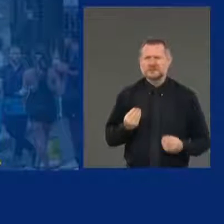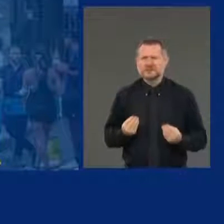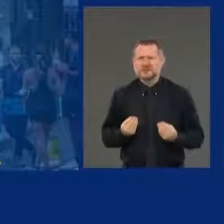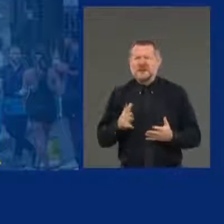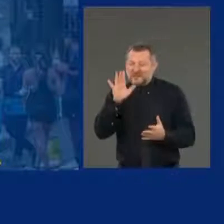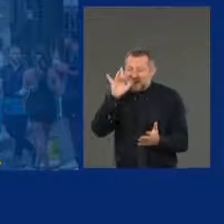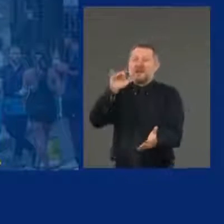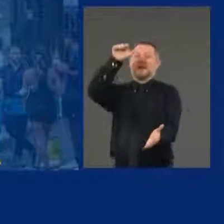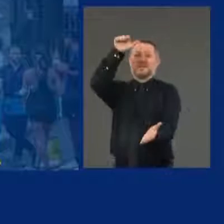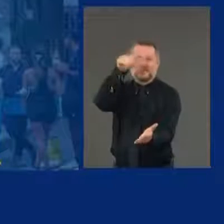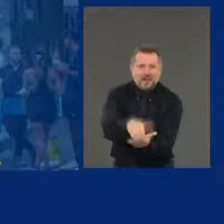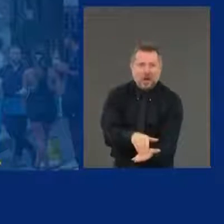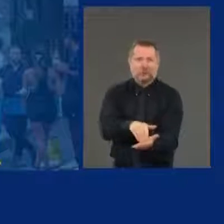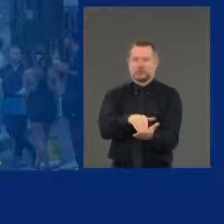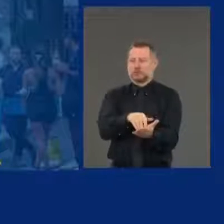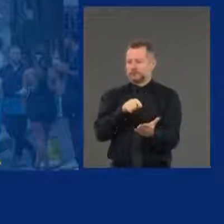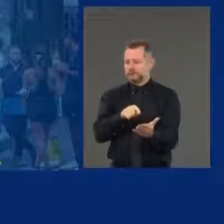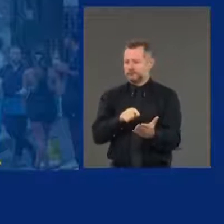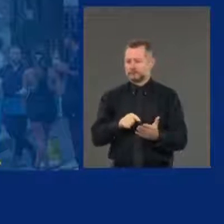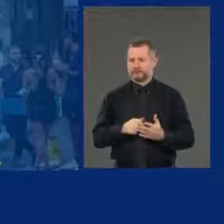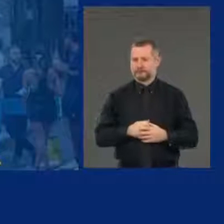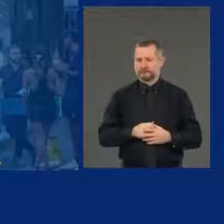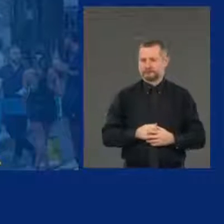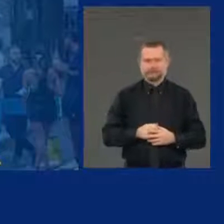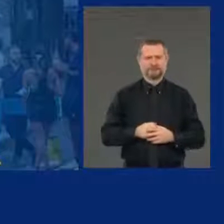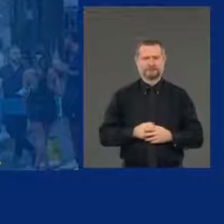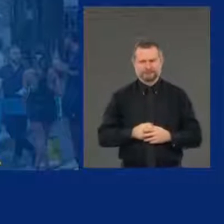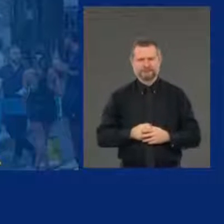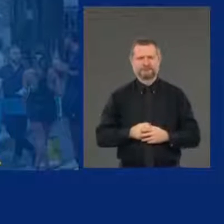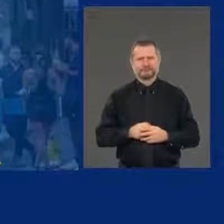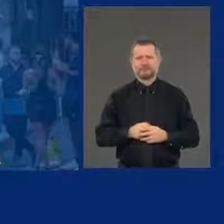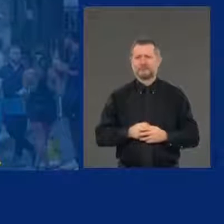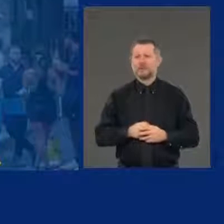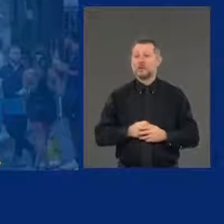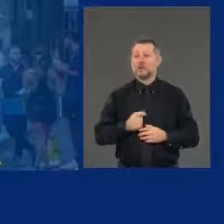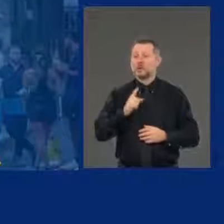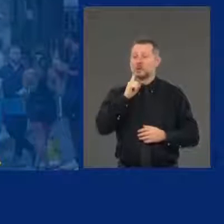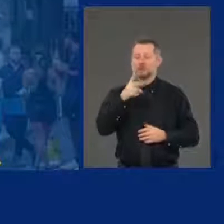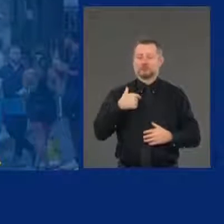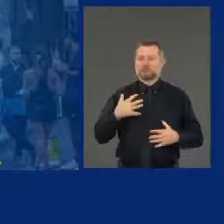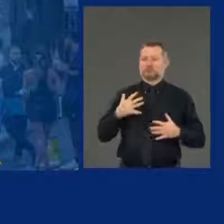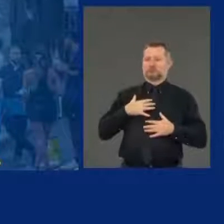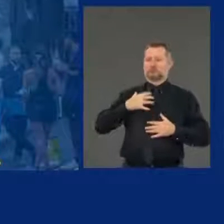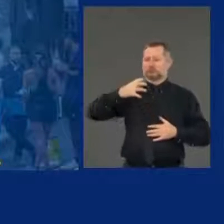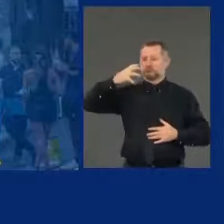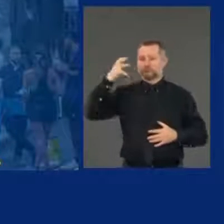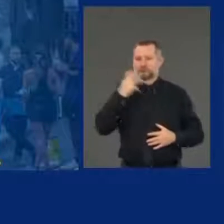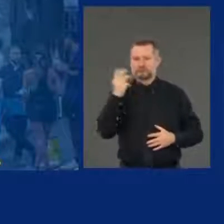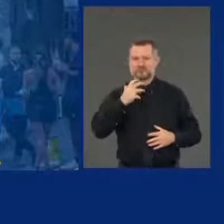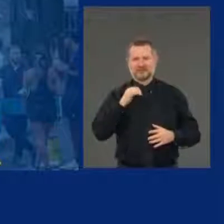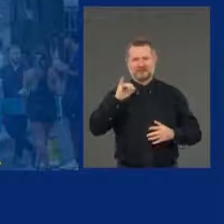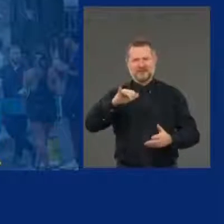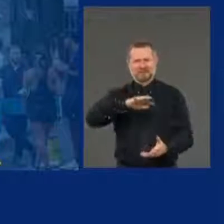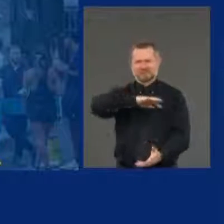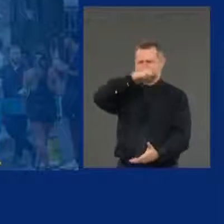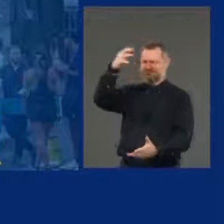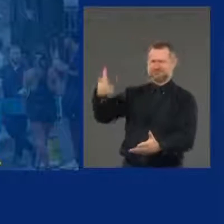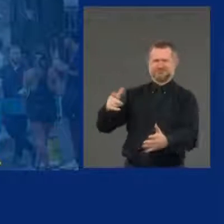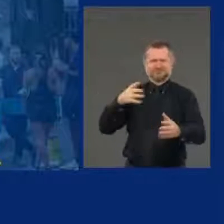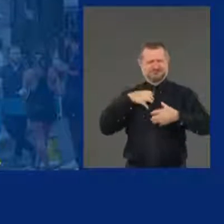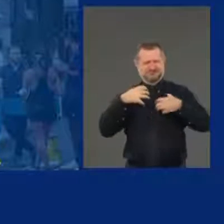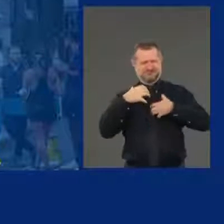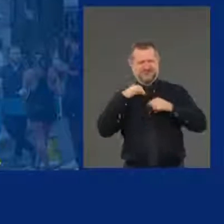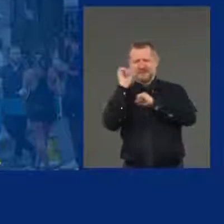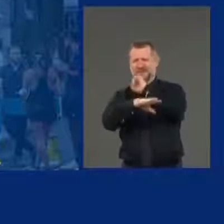25,000. Just think about that. What's alarming about the 25,000 is the volume, but it